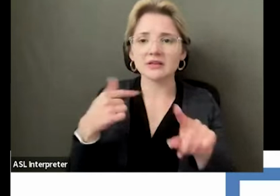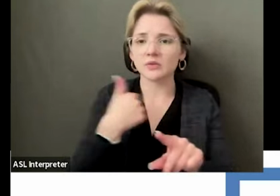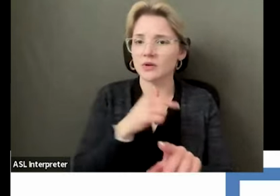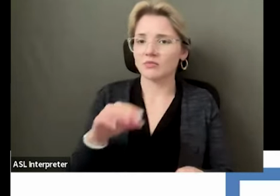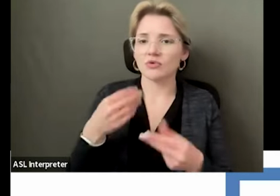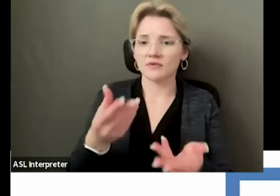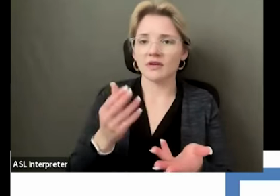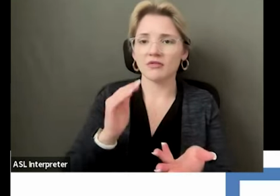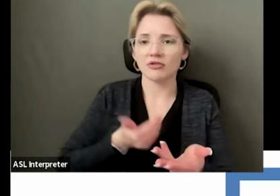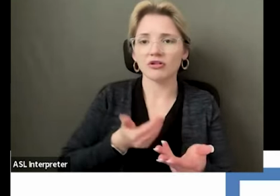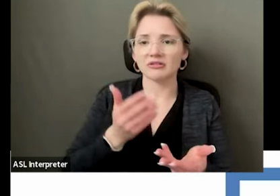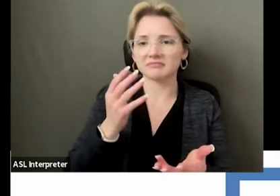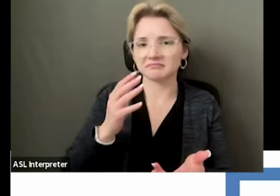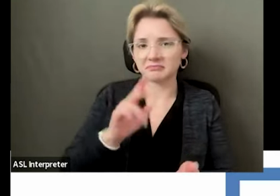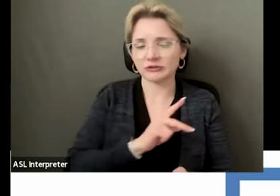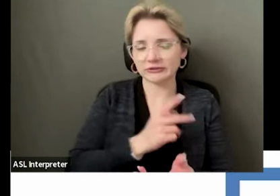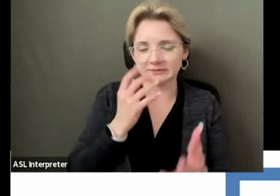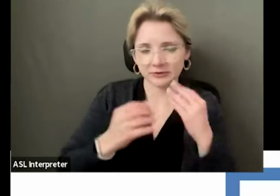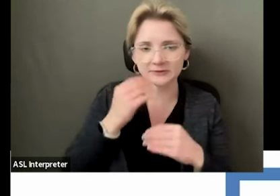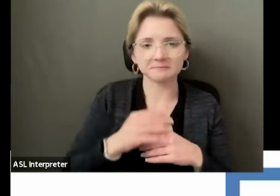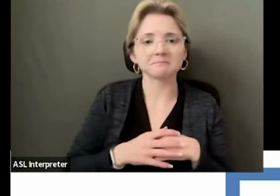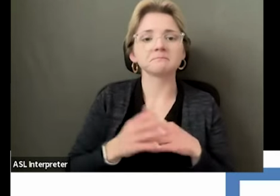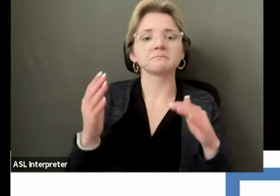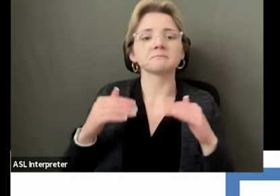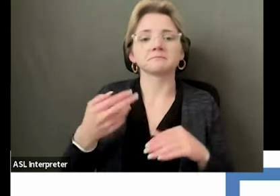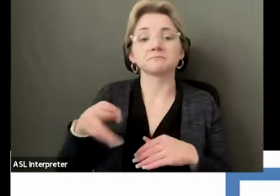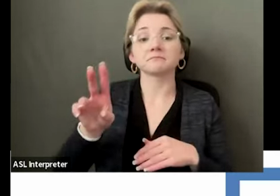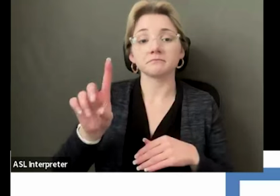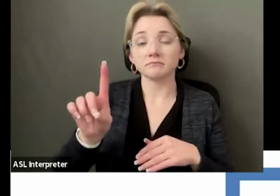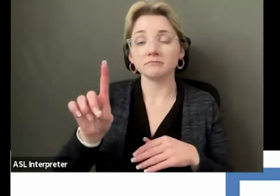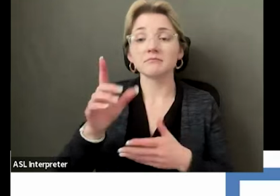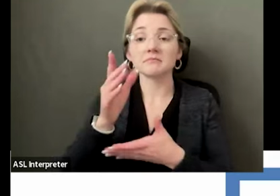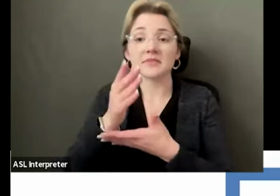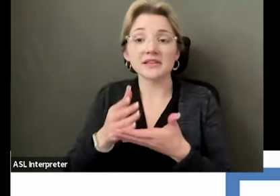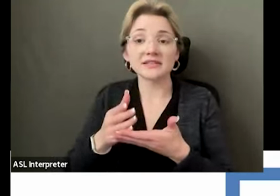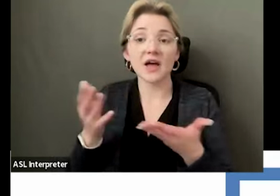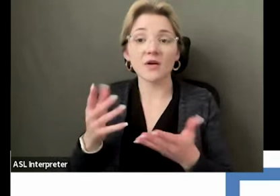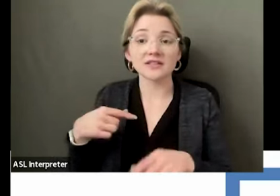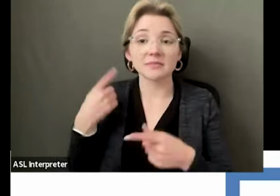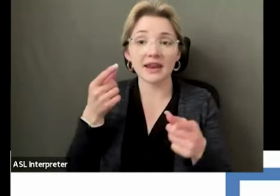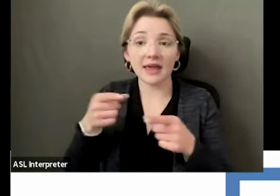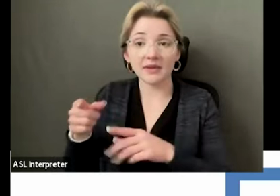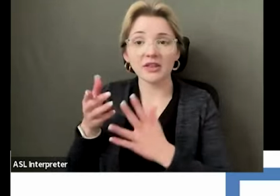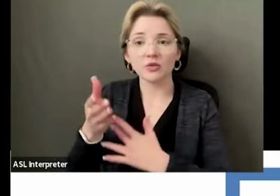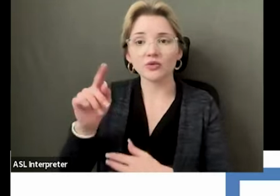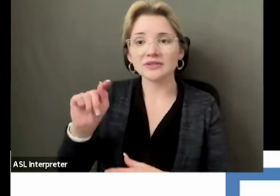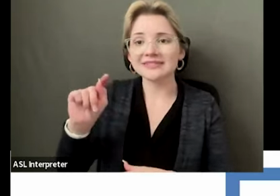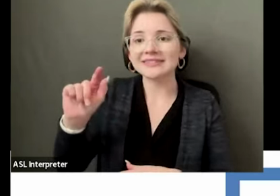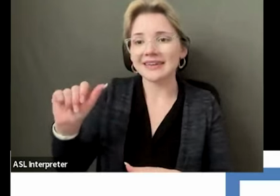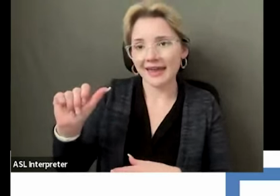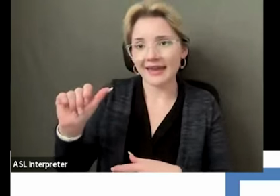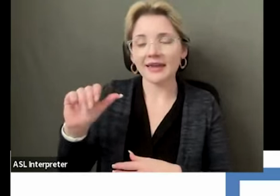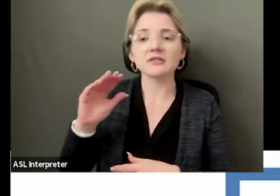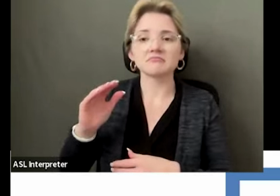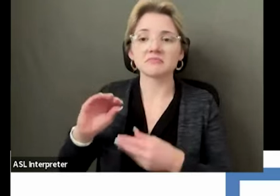about. So some of what's coming out of HUD through our training and technical assistance, or our TA, is number one, trainings. So we've